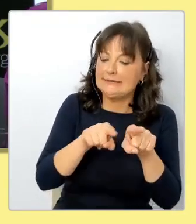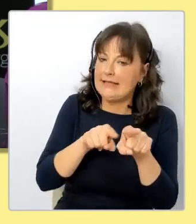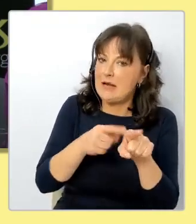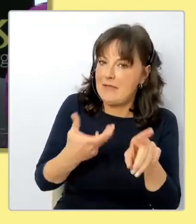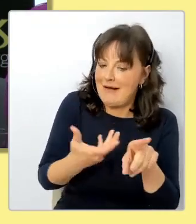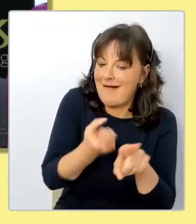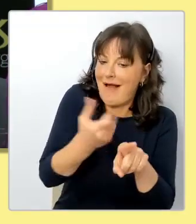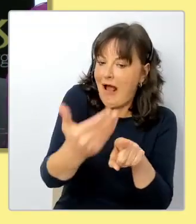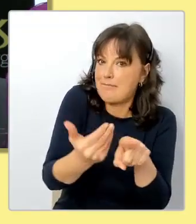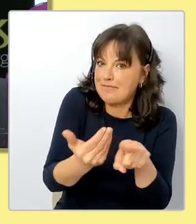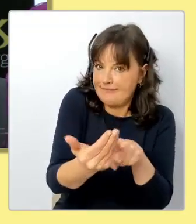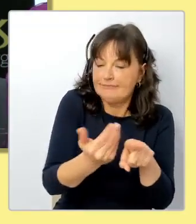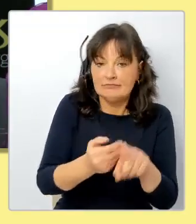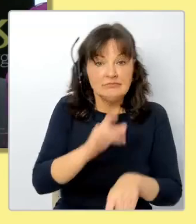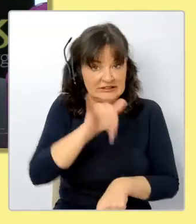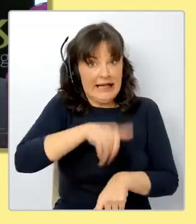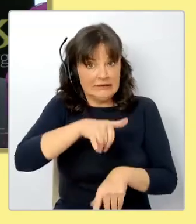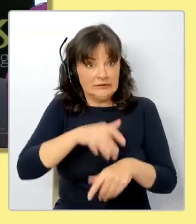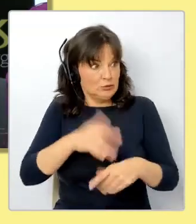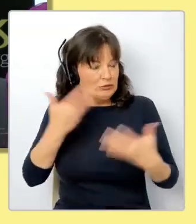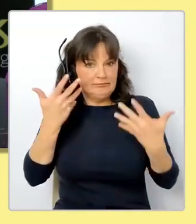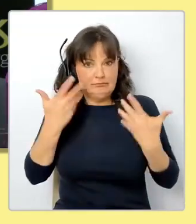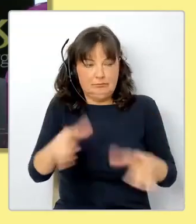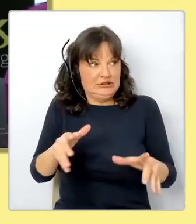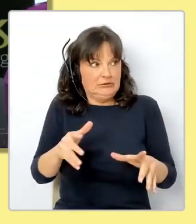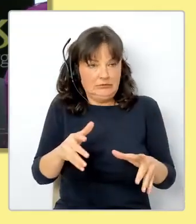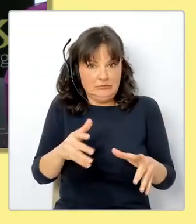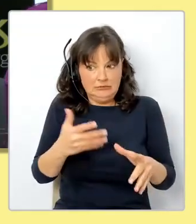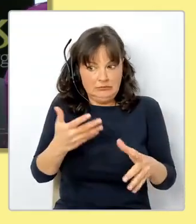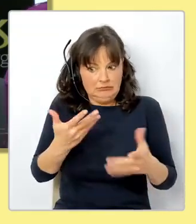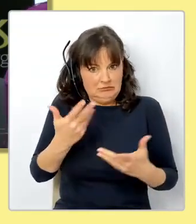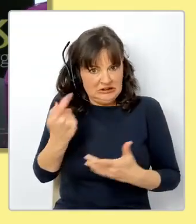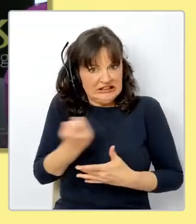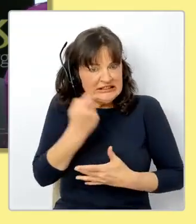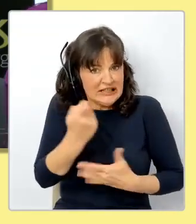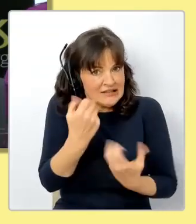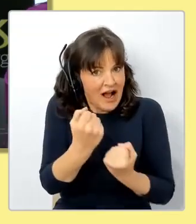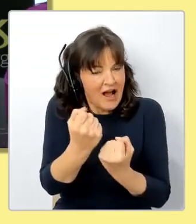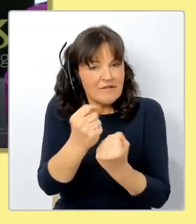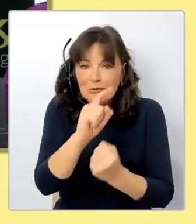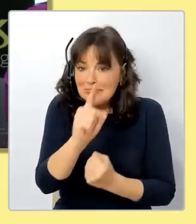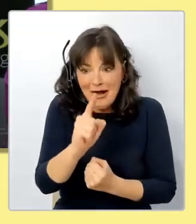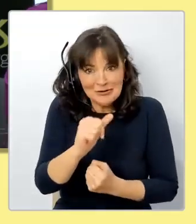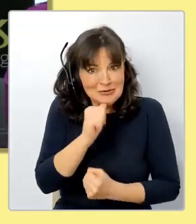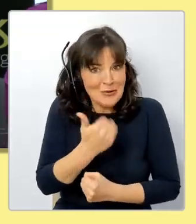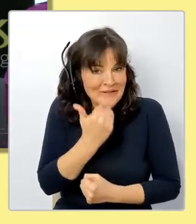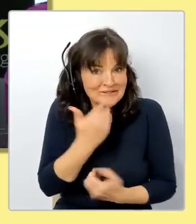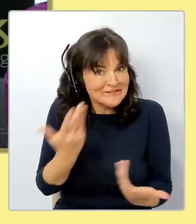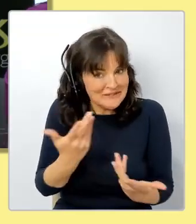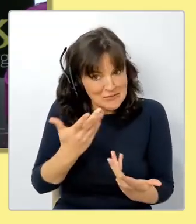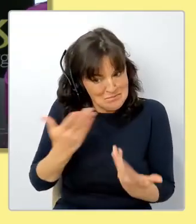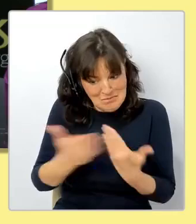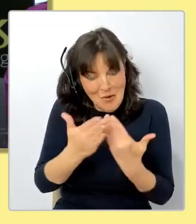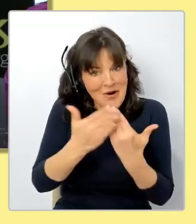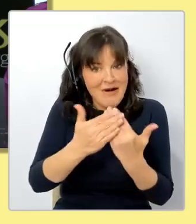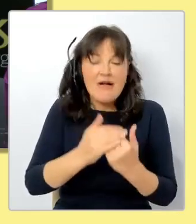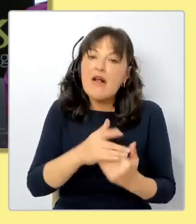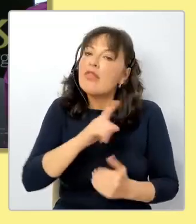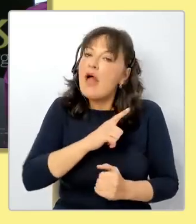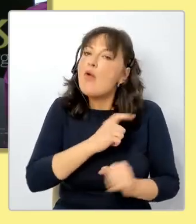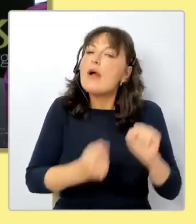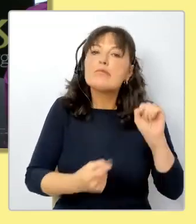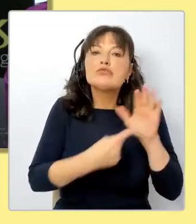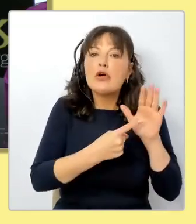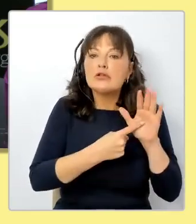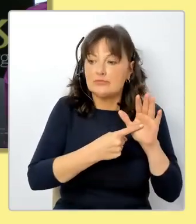we have made absolute successes in that regard, but there is a way to go. So that's why the priority of the